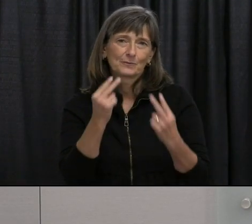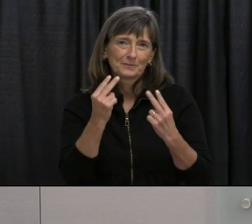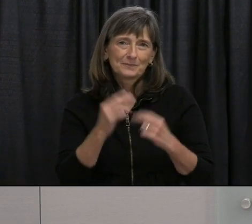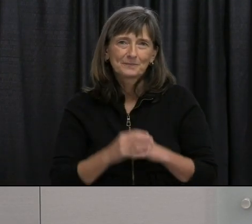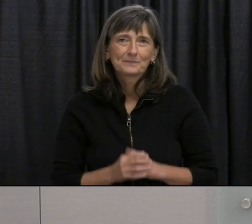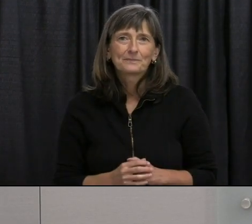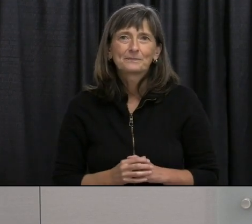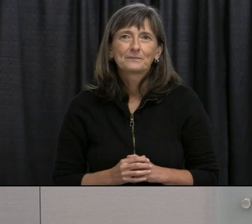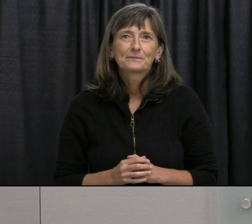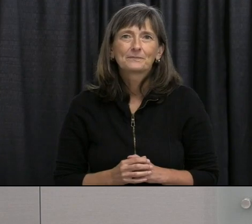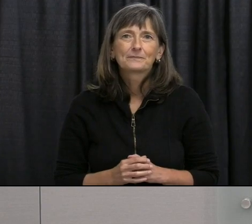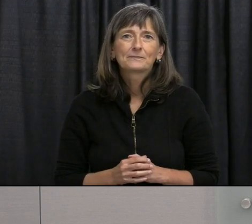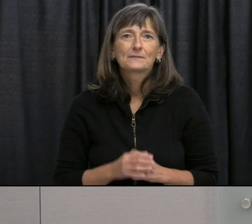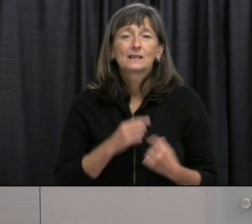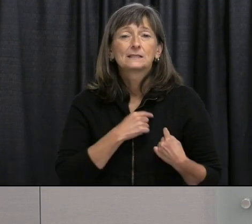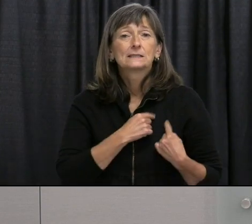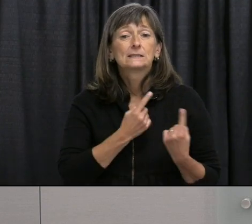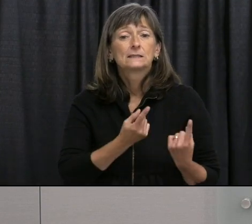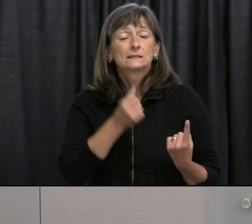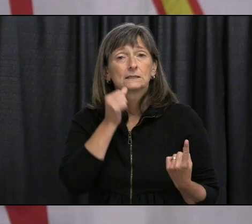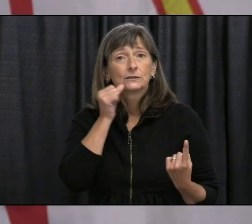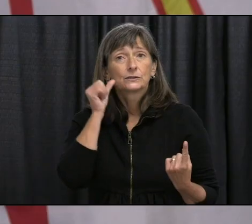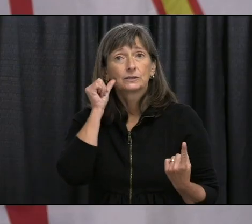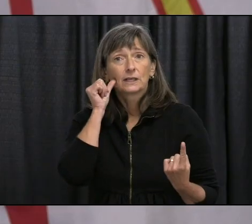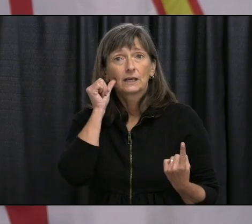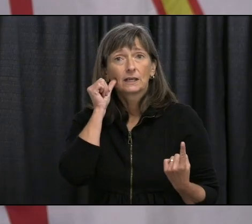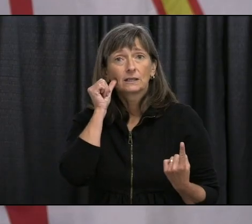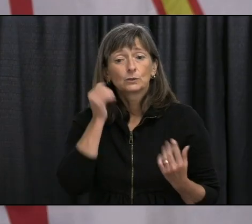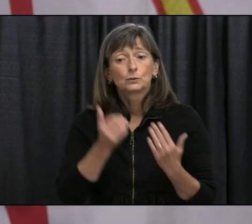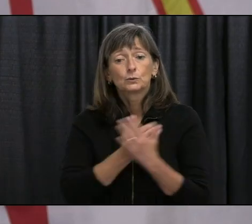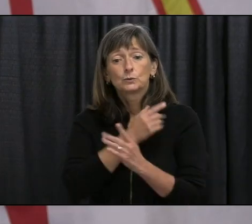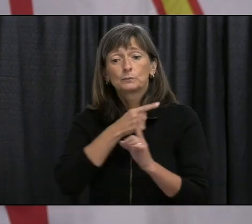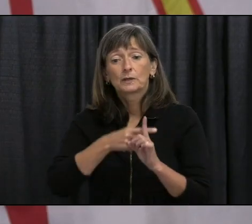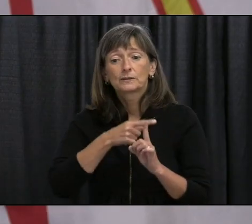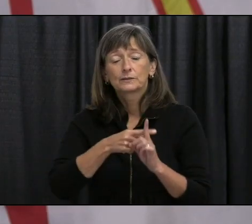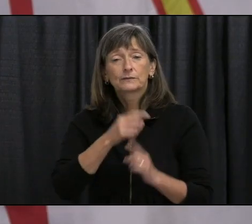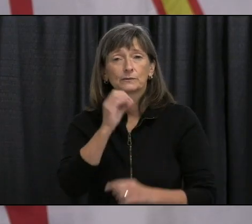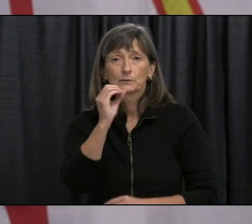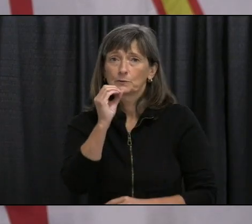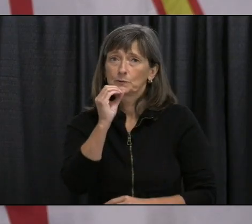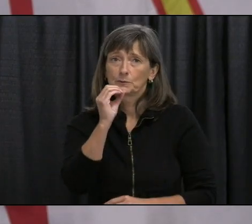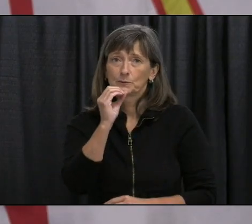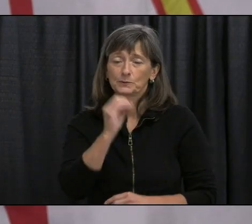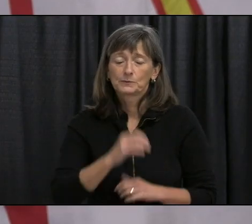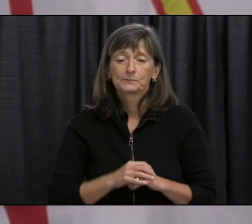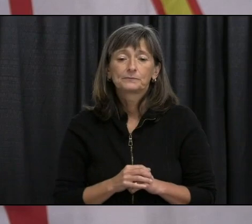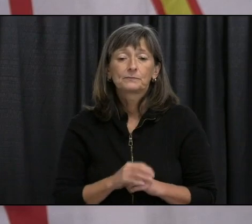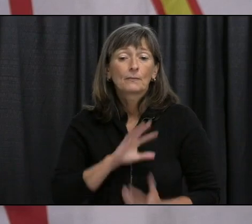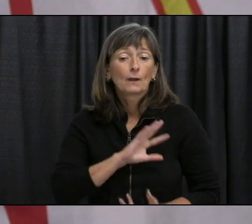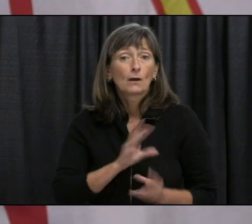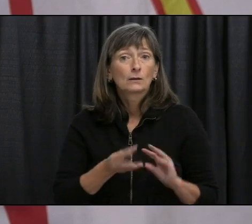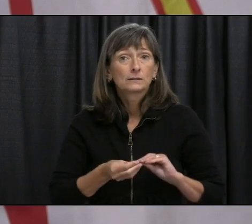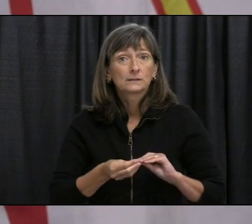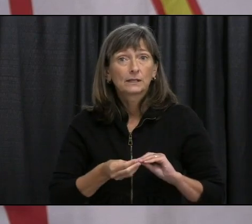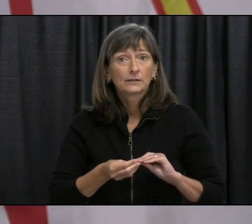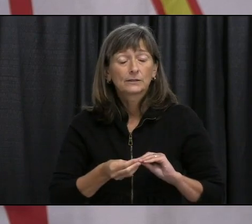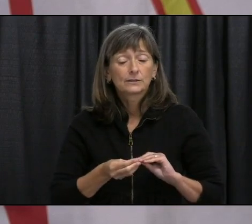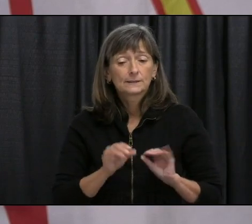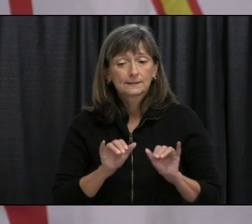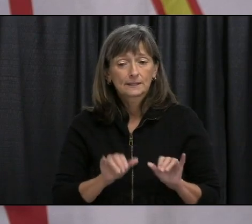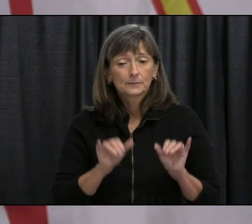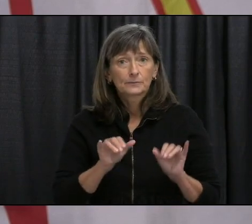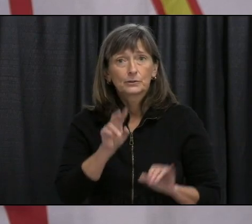today. Since the media advisory yesterday, we have no new cases of COVID-19 in the province, and the total number of cases stays